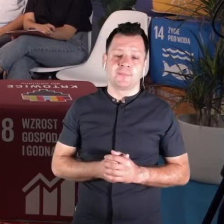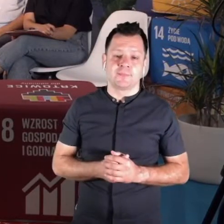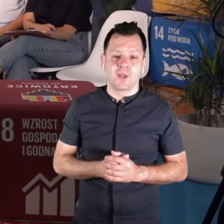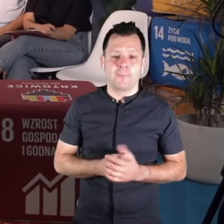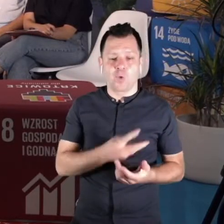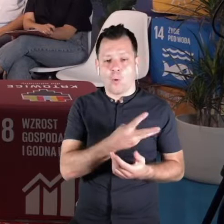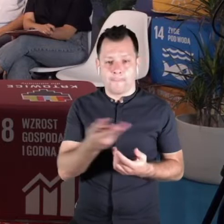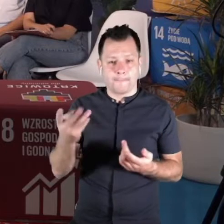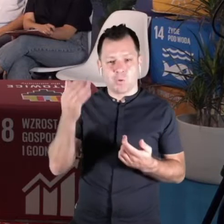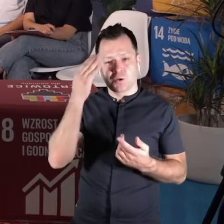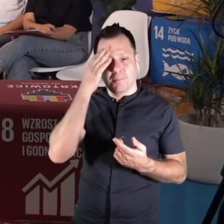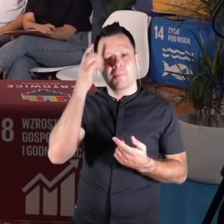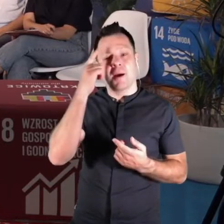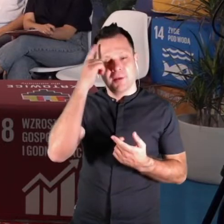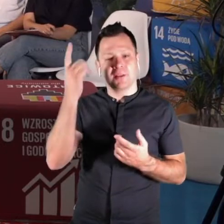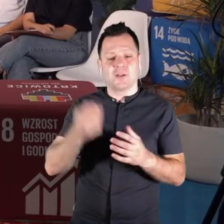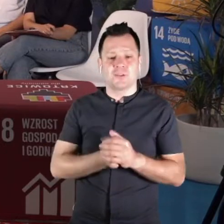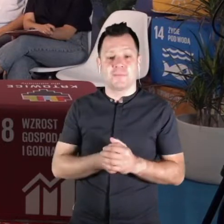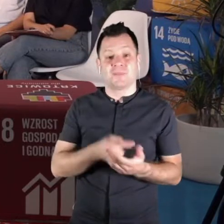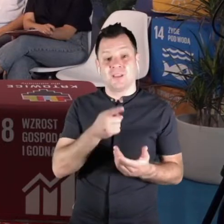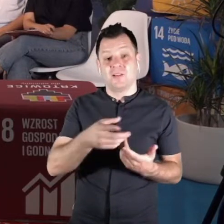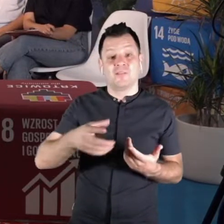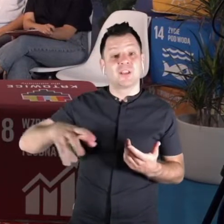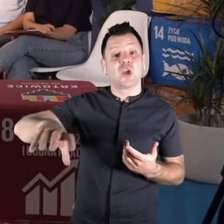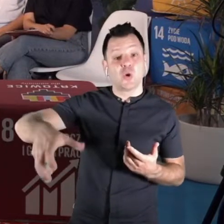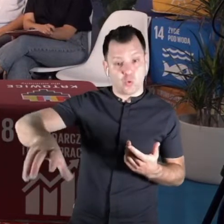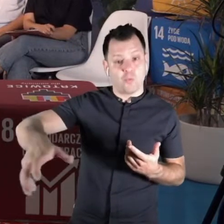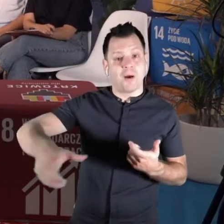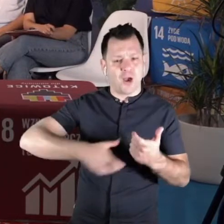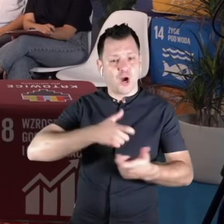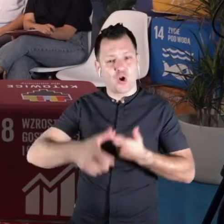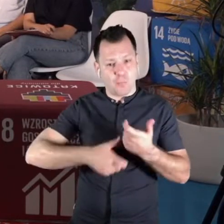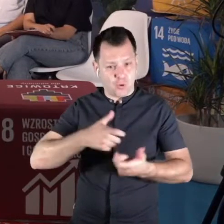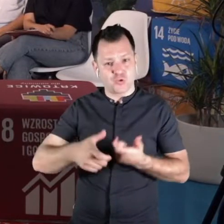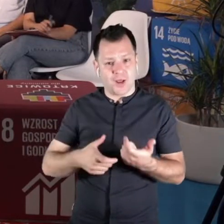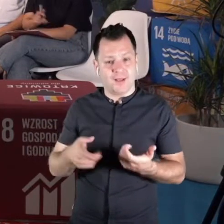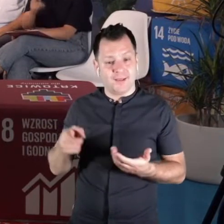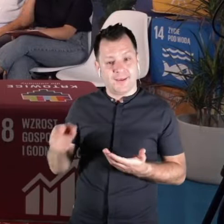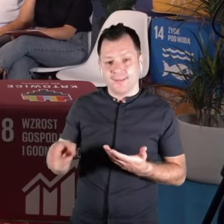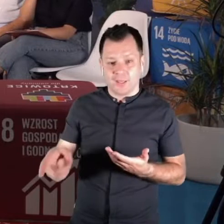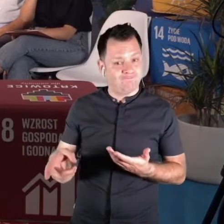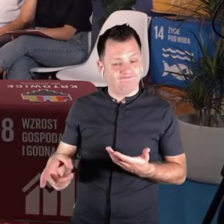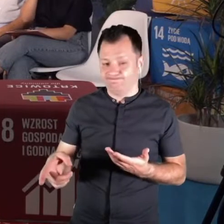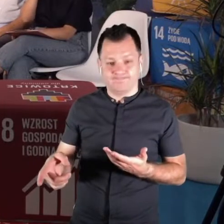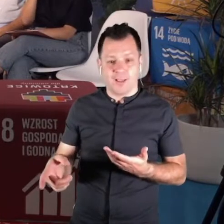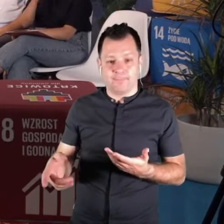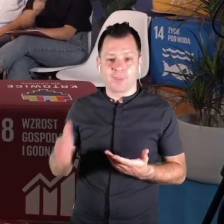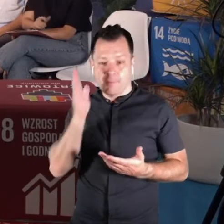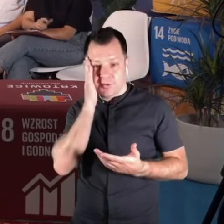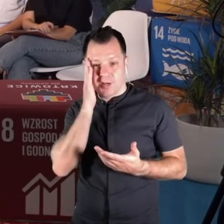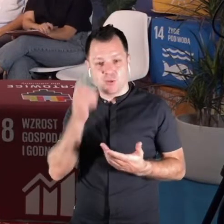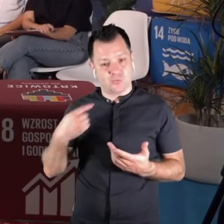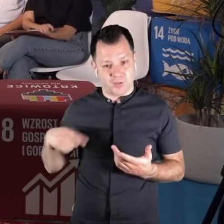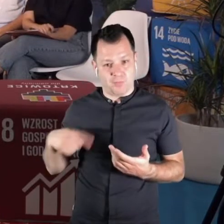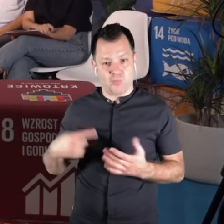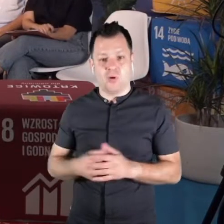group. So we really thought when we will launch this platform, we have to remember to invite citizens